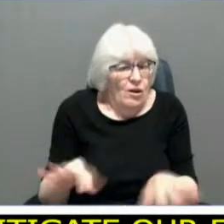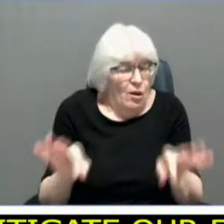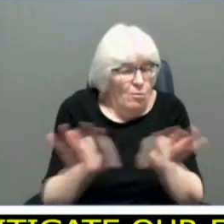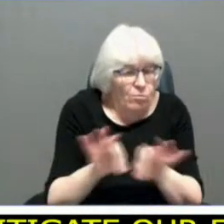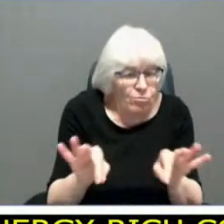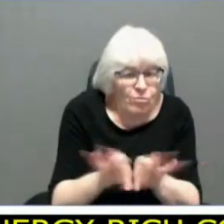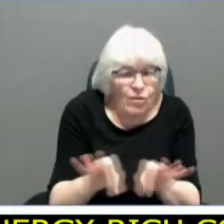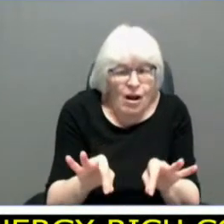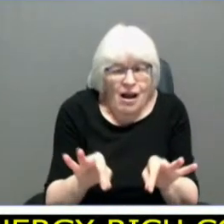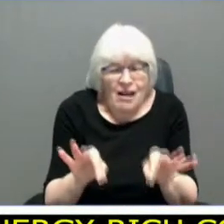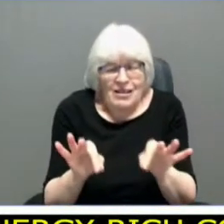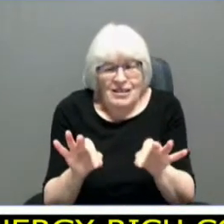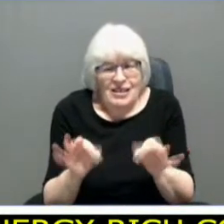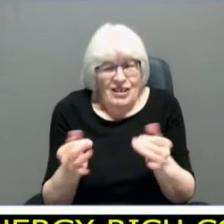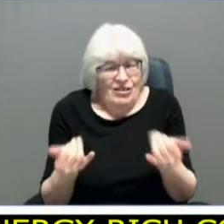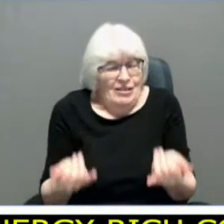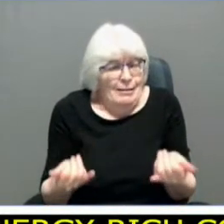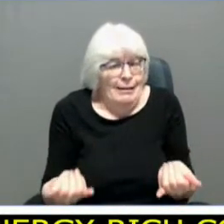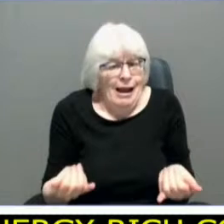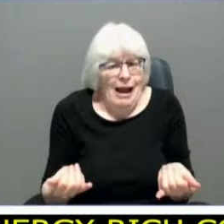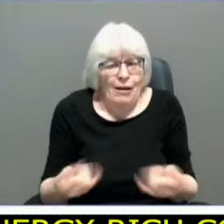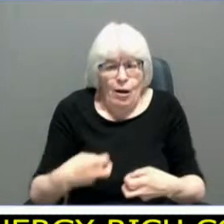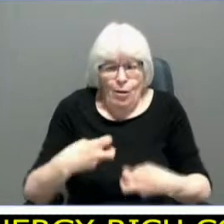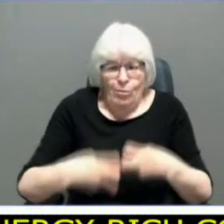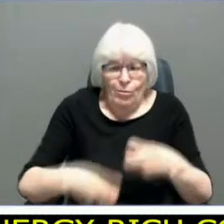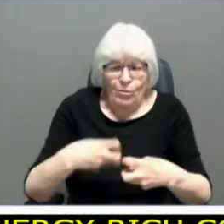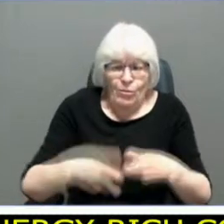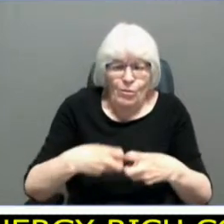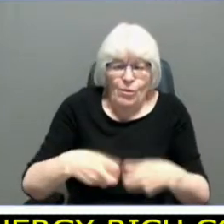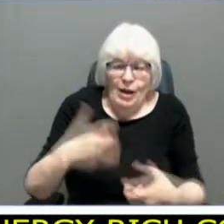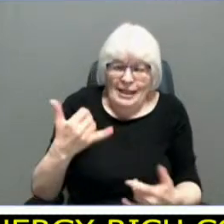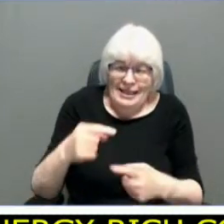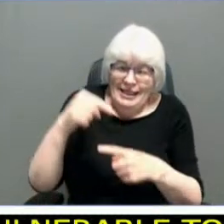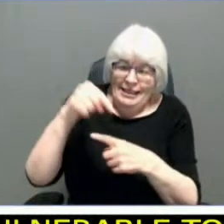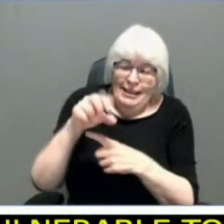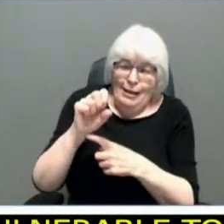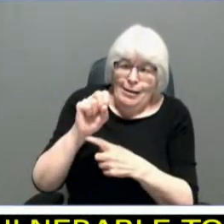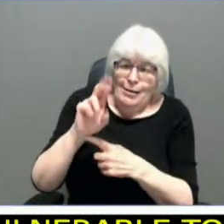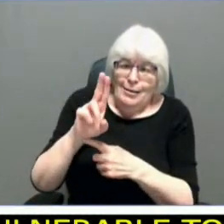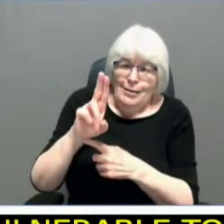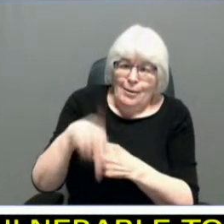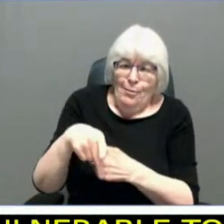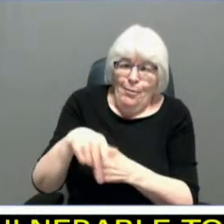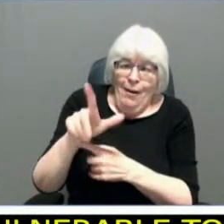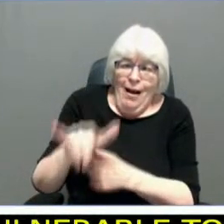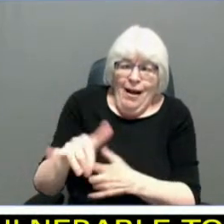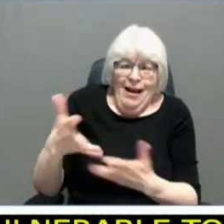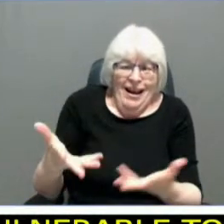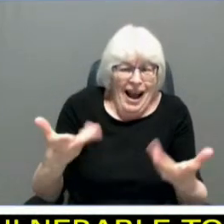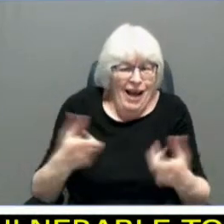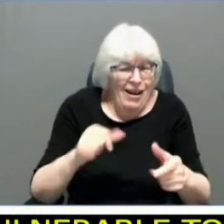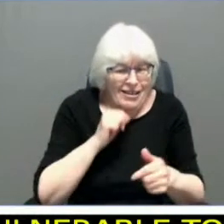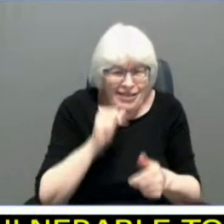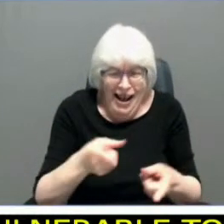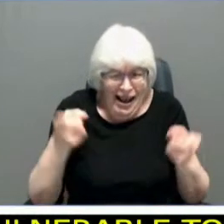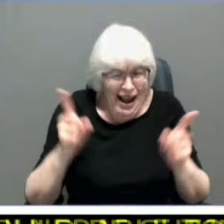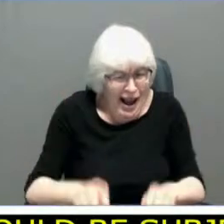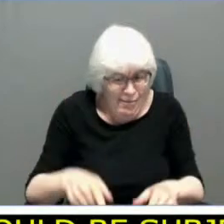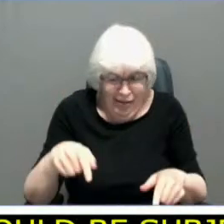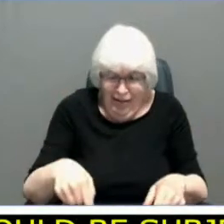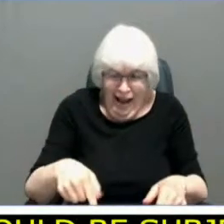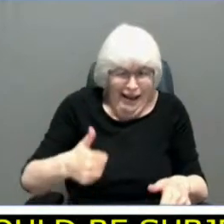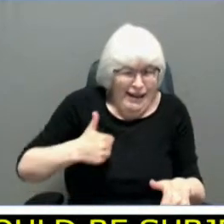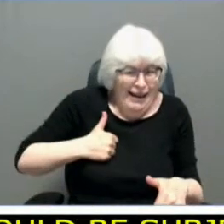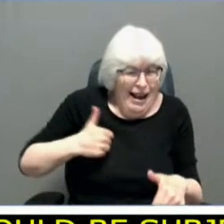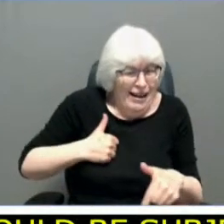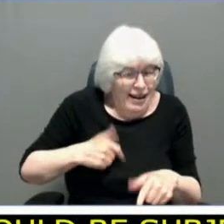now to actual supply volatility, and that shouldn't be happening here to Canada. But not only that, we should be a major contributor to